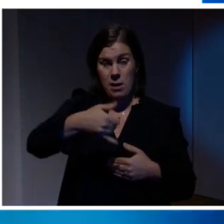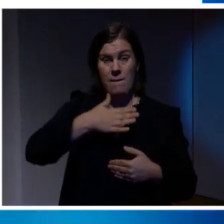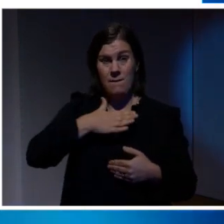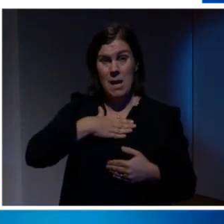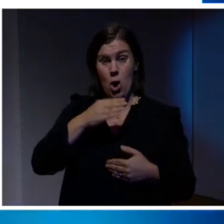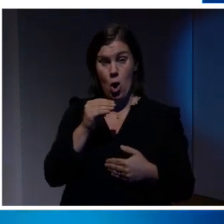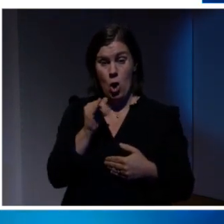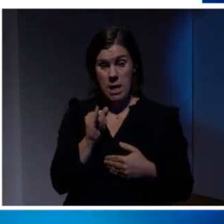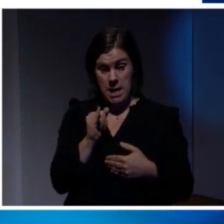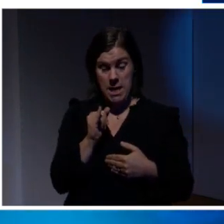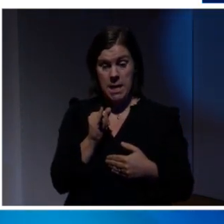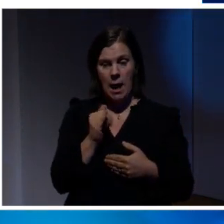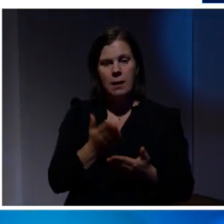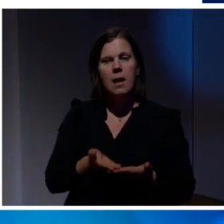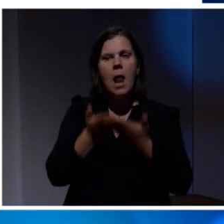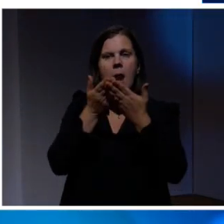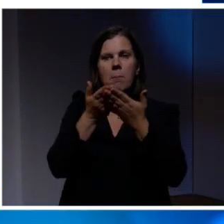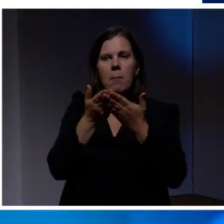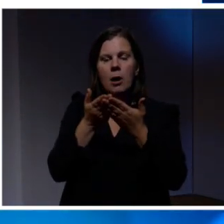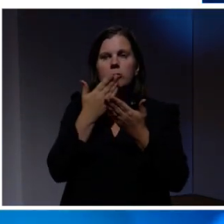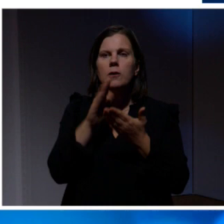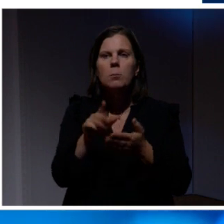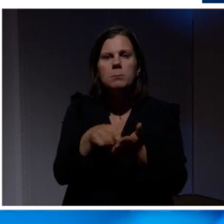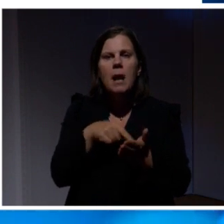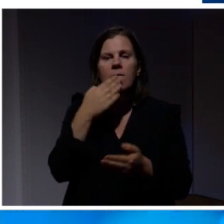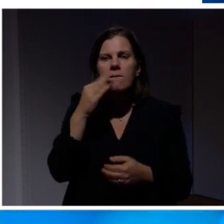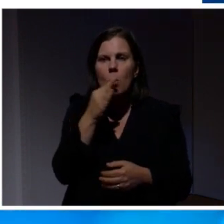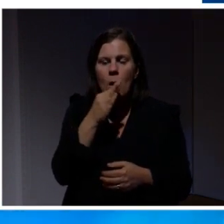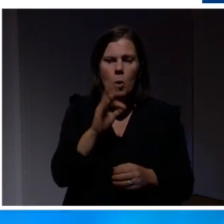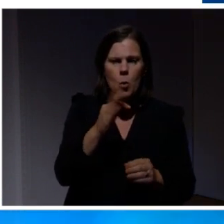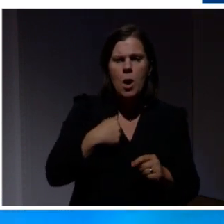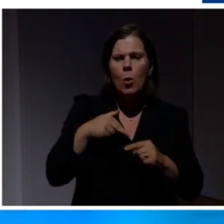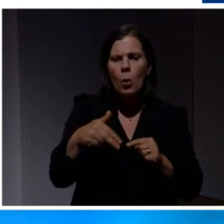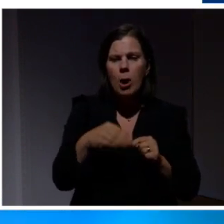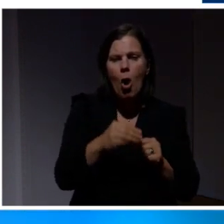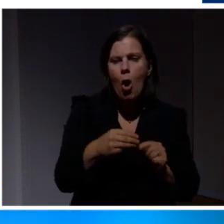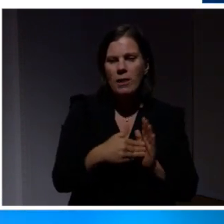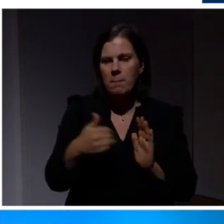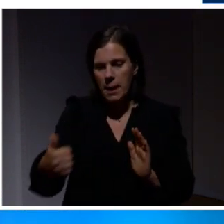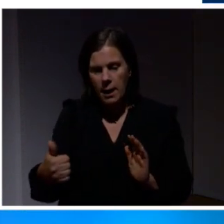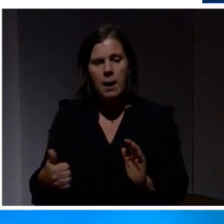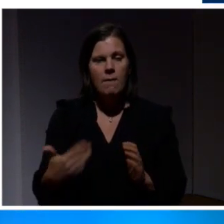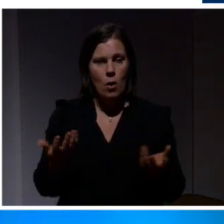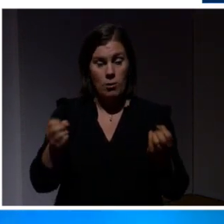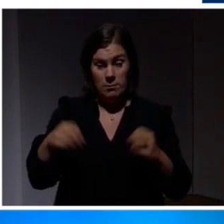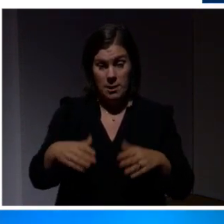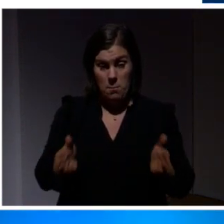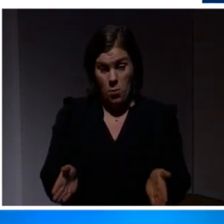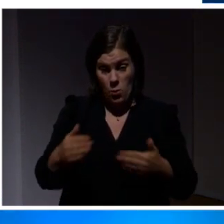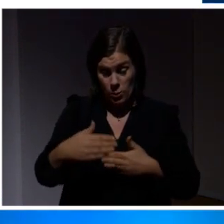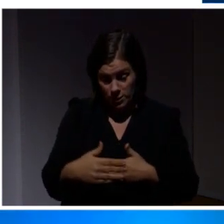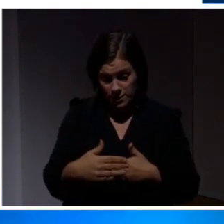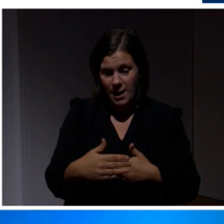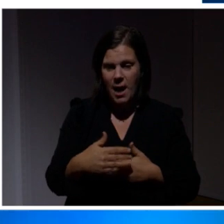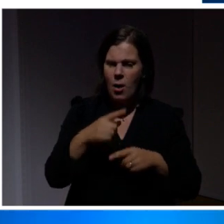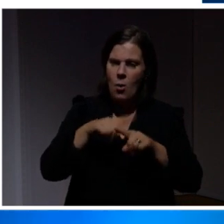AI to do is to help you answer certain questions, like how do I get from A to B? And what you put inside this box is all